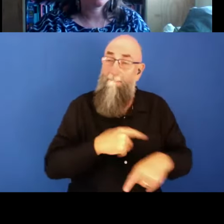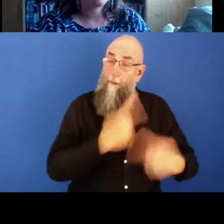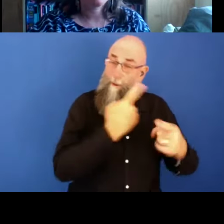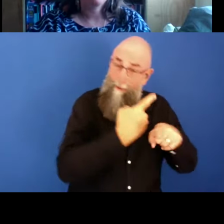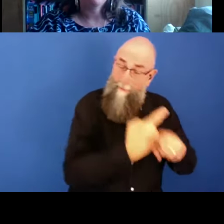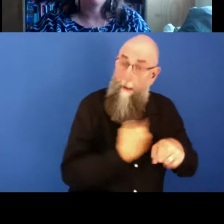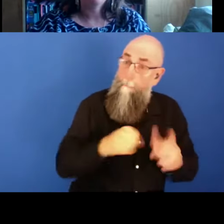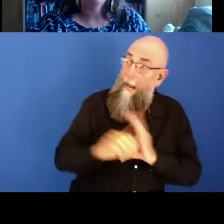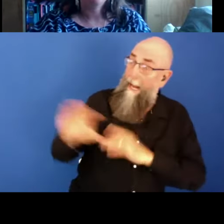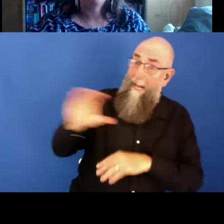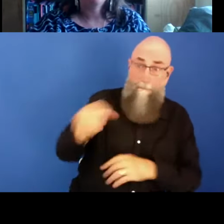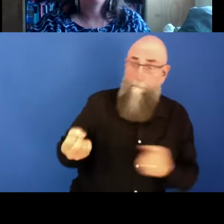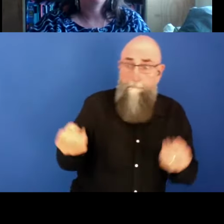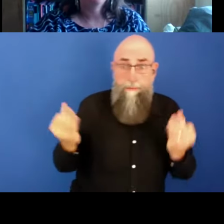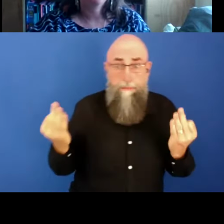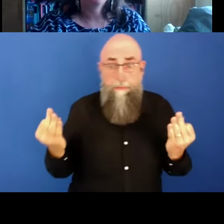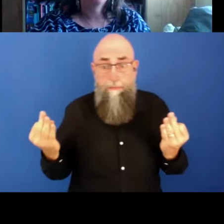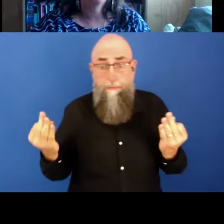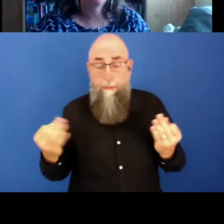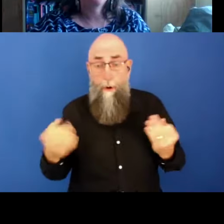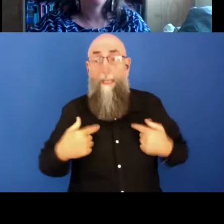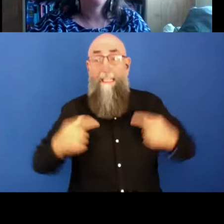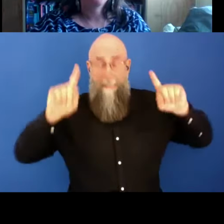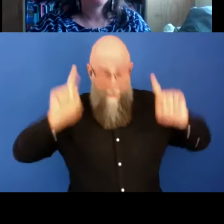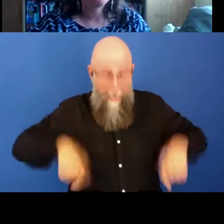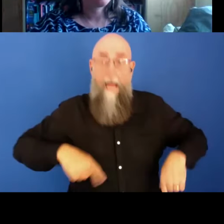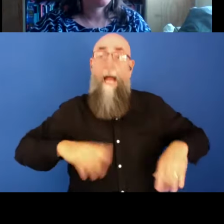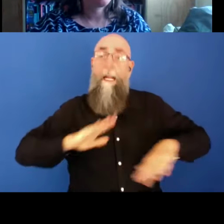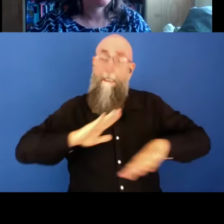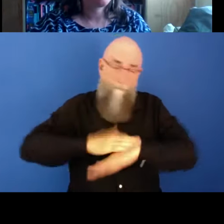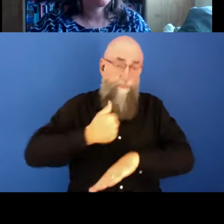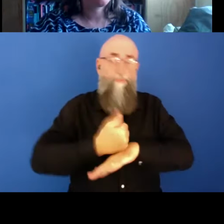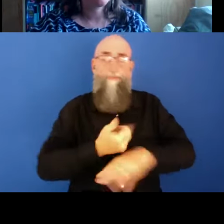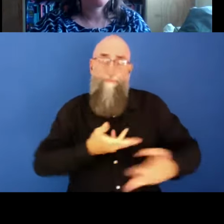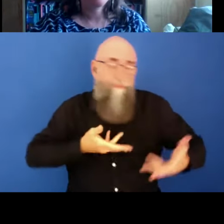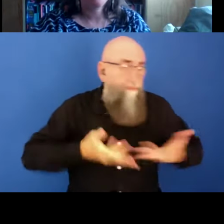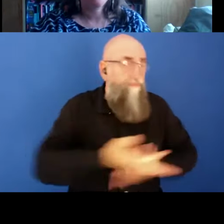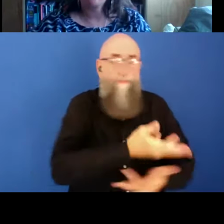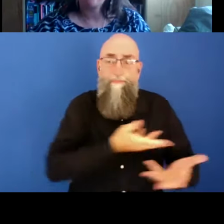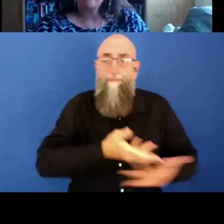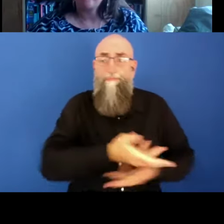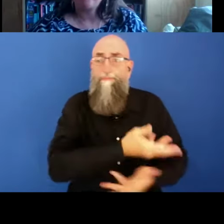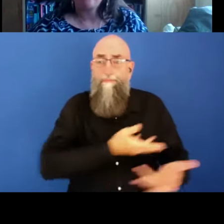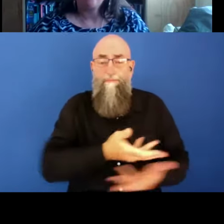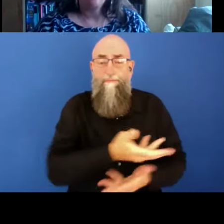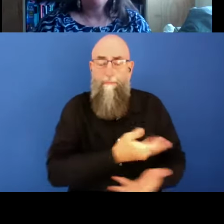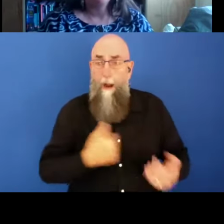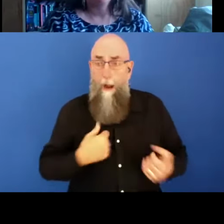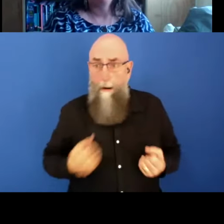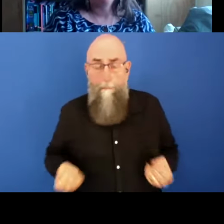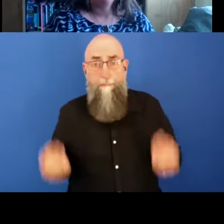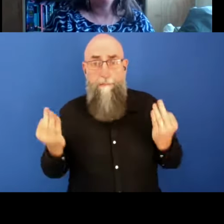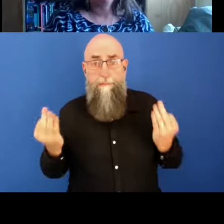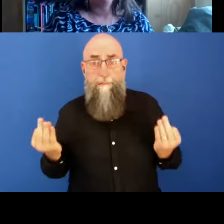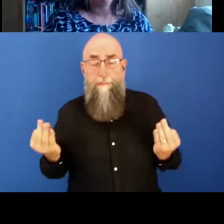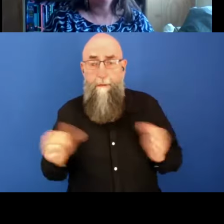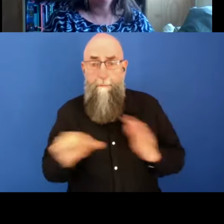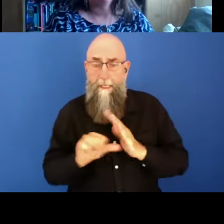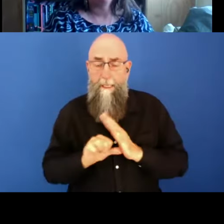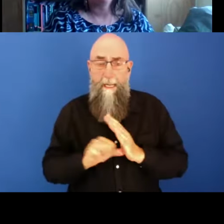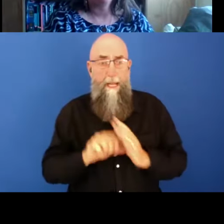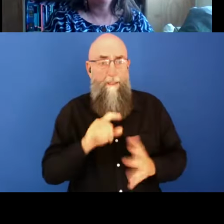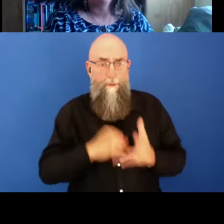before before anything you know like having that conversation i didn't feel like i i i i